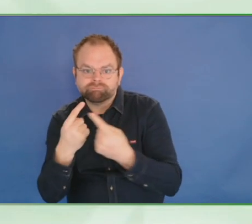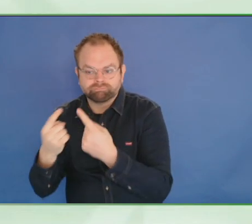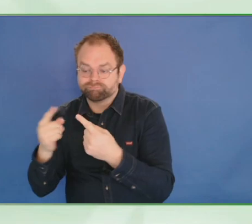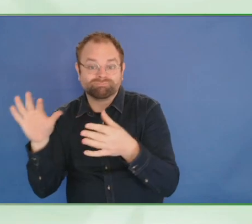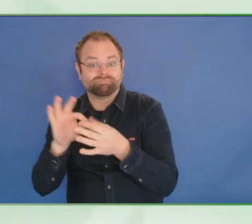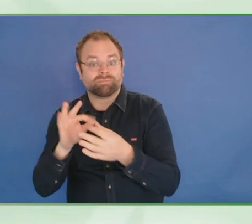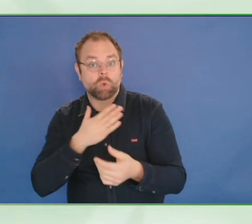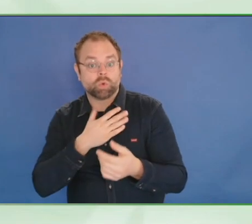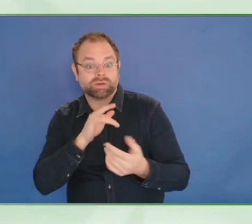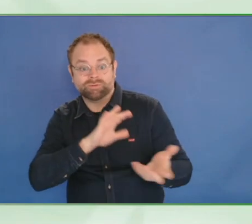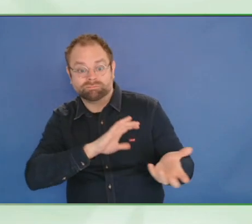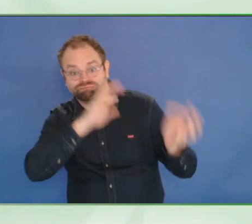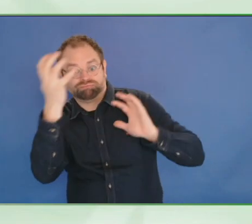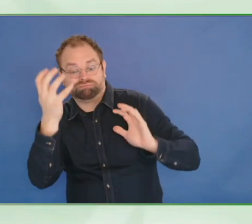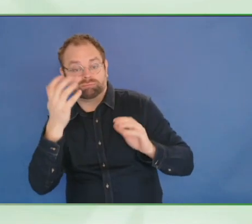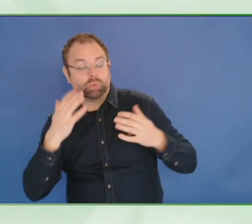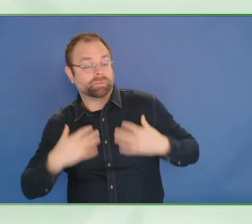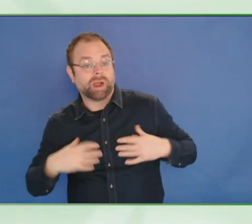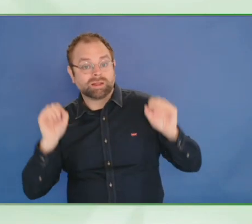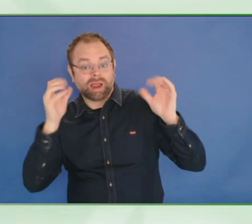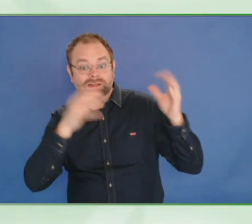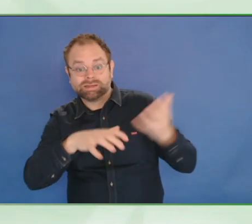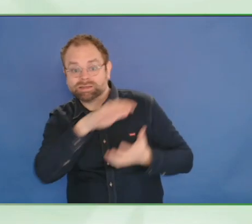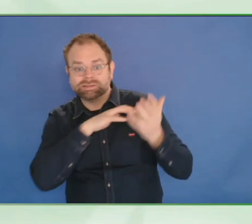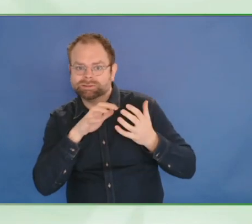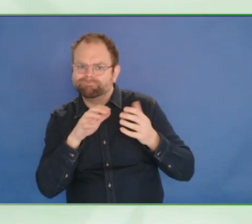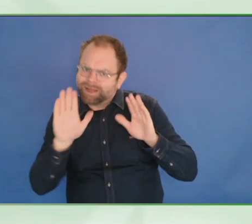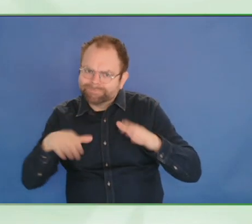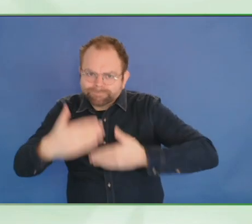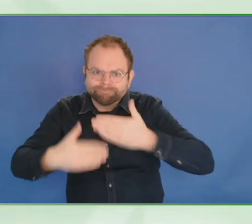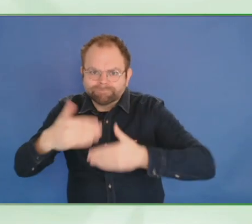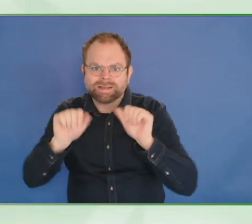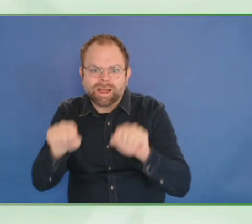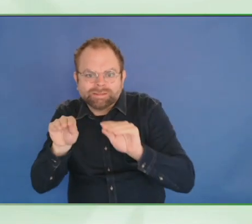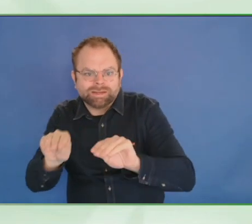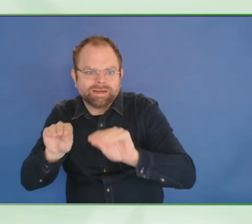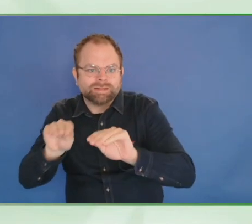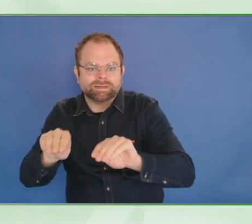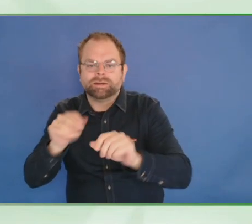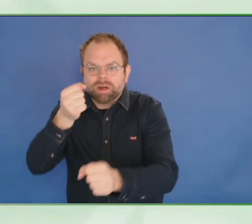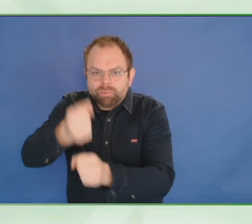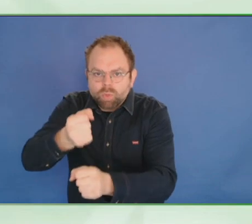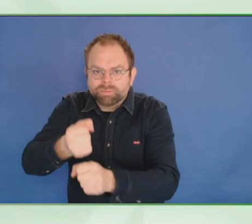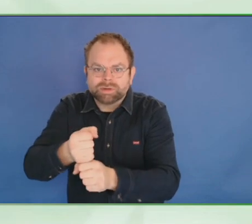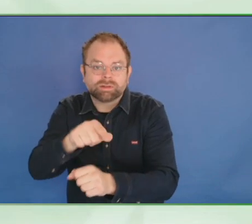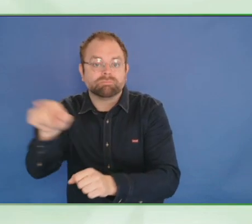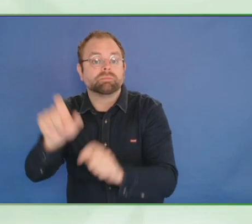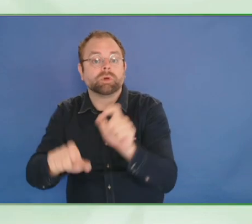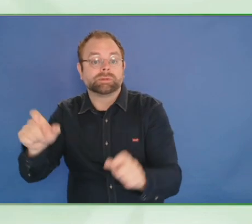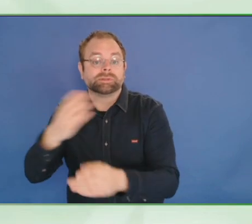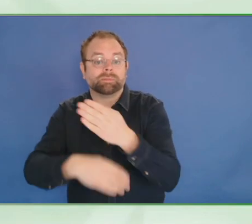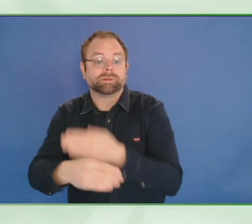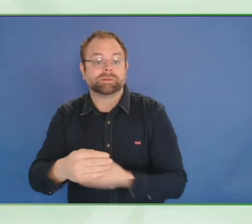some Zero Project awardees, and we will be offering innovative approaches for